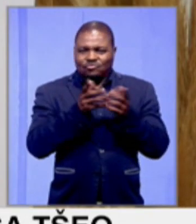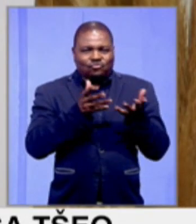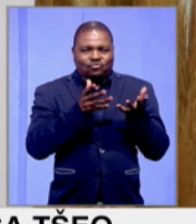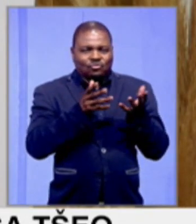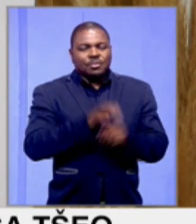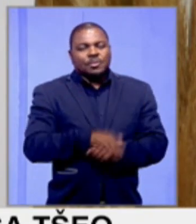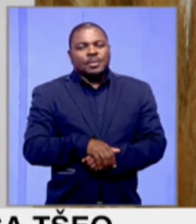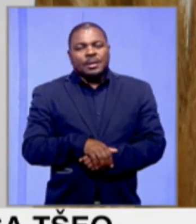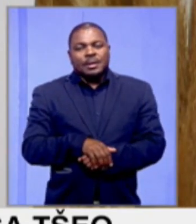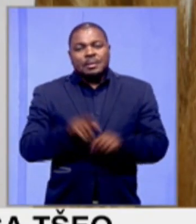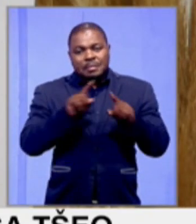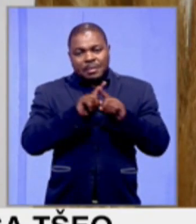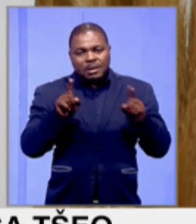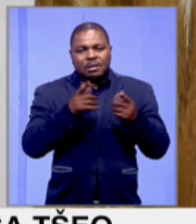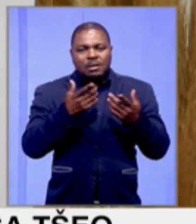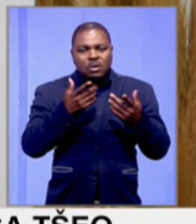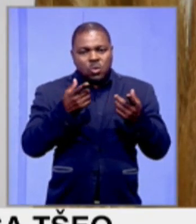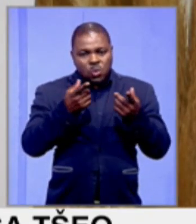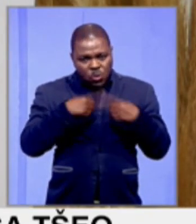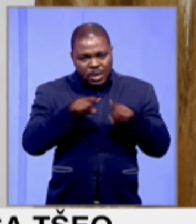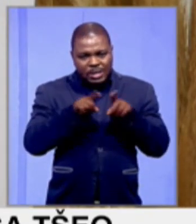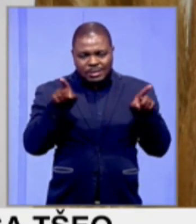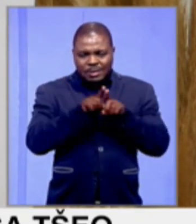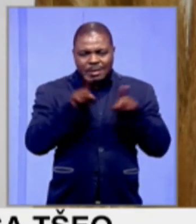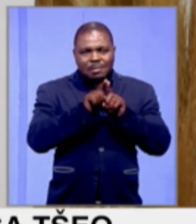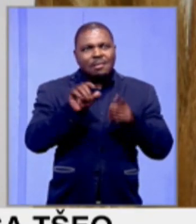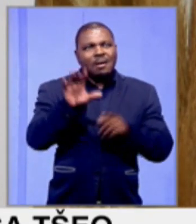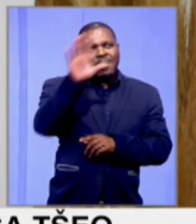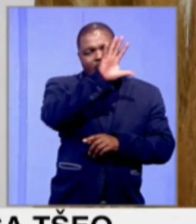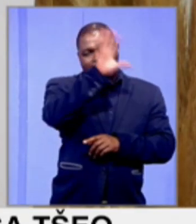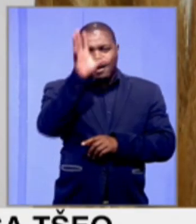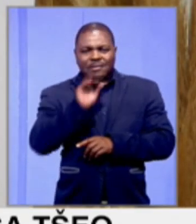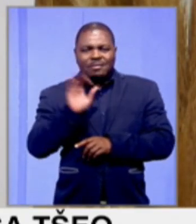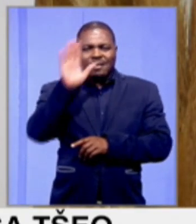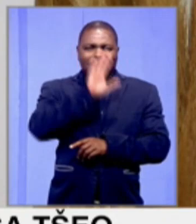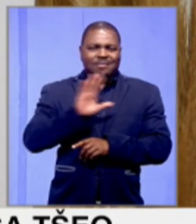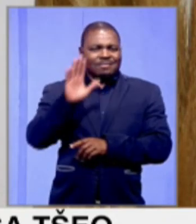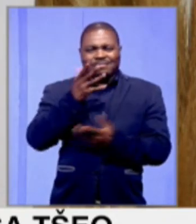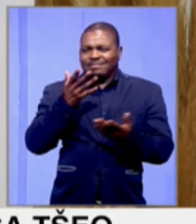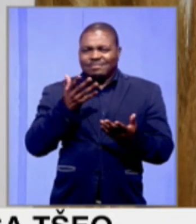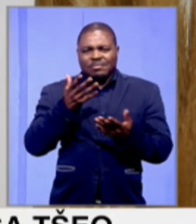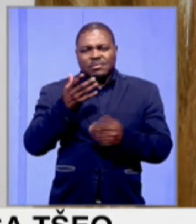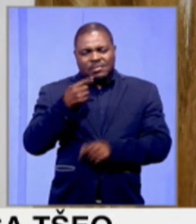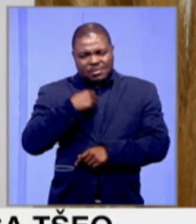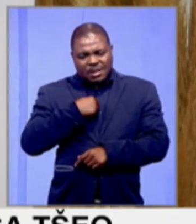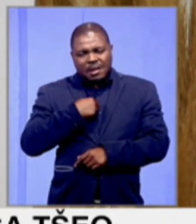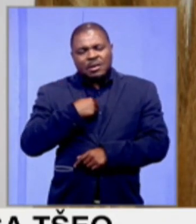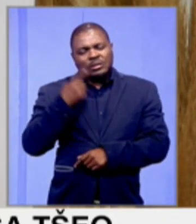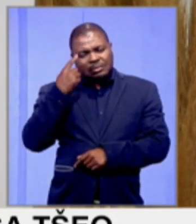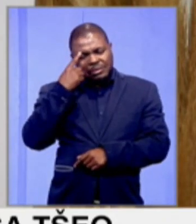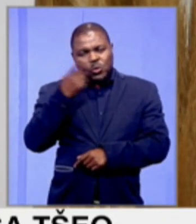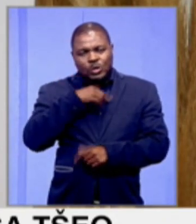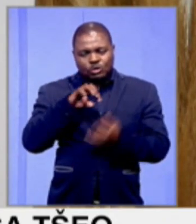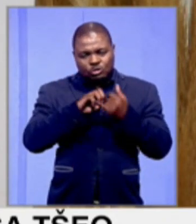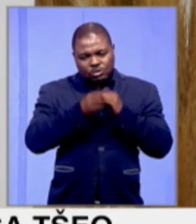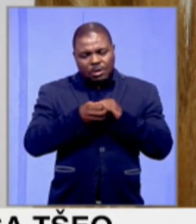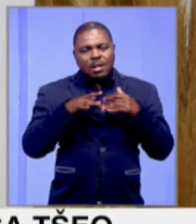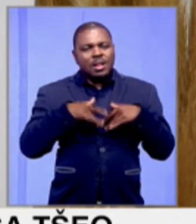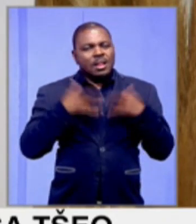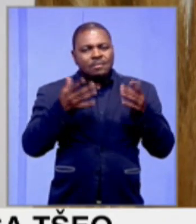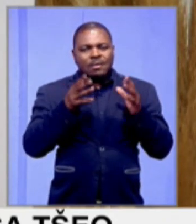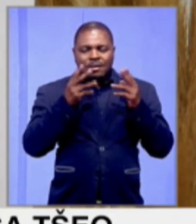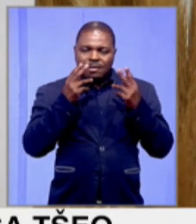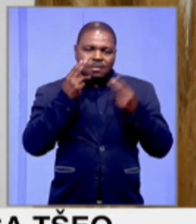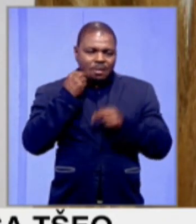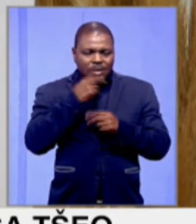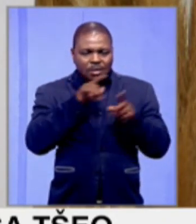but as we are all in the same continent, I think we are trying to live nicely according